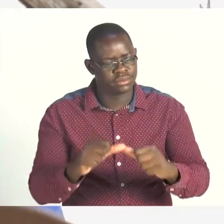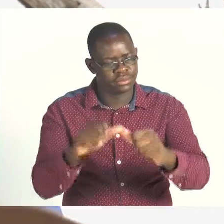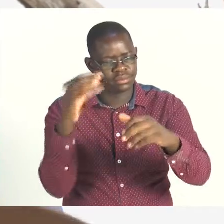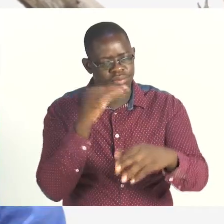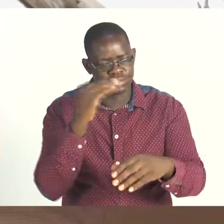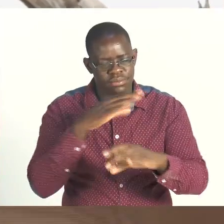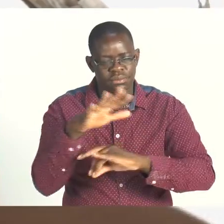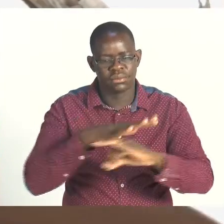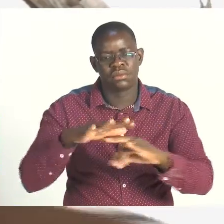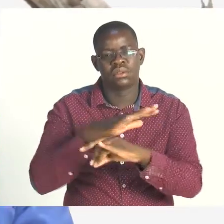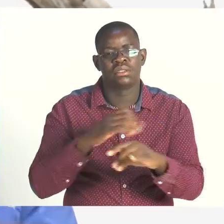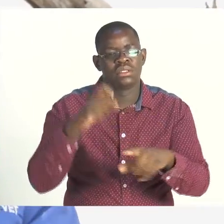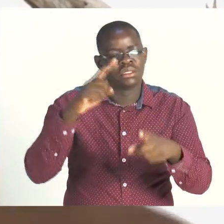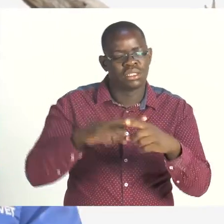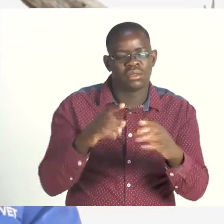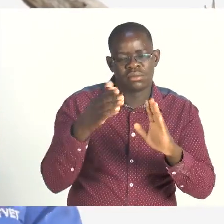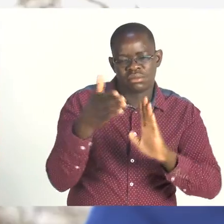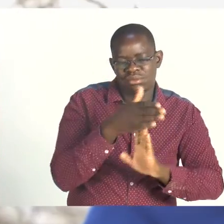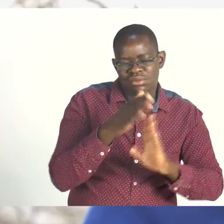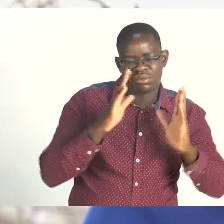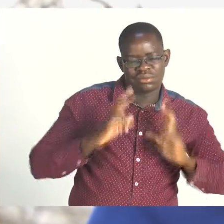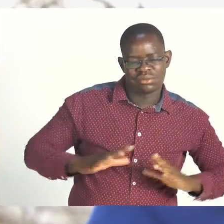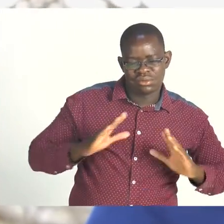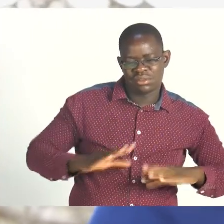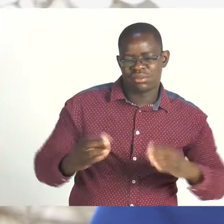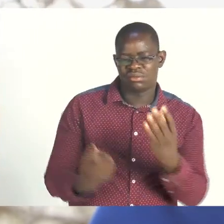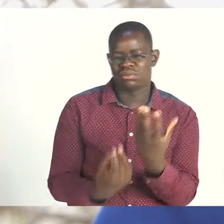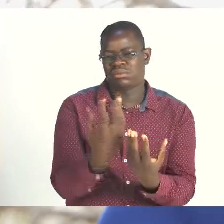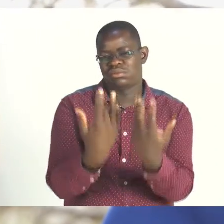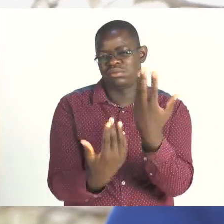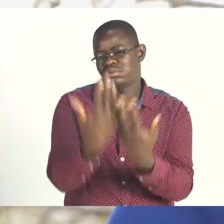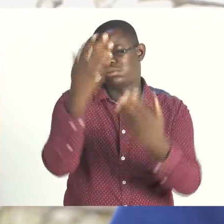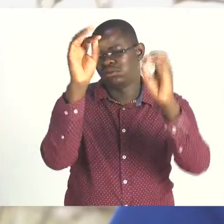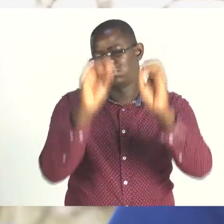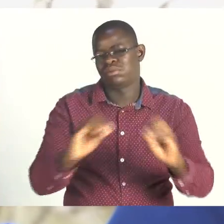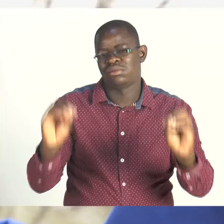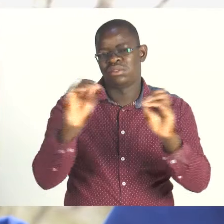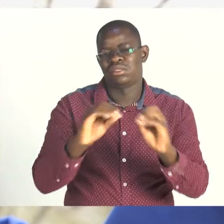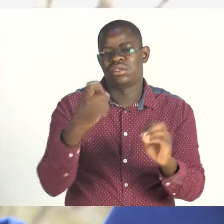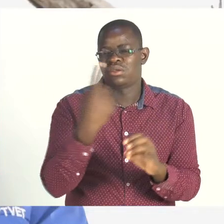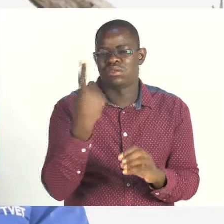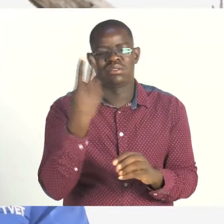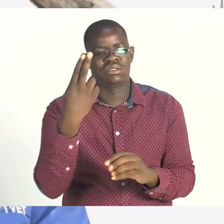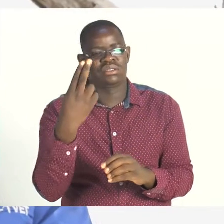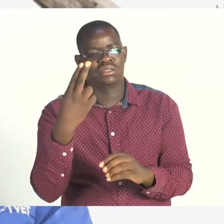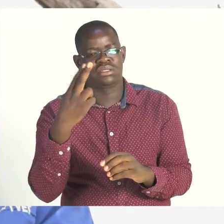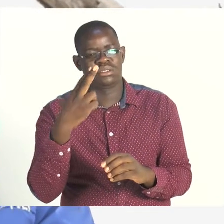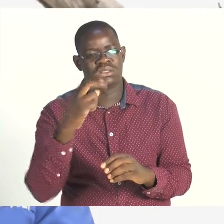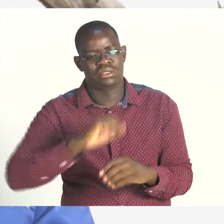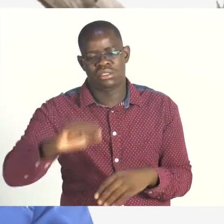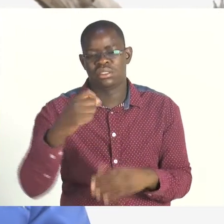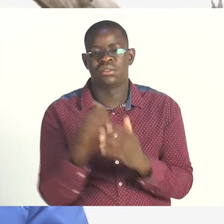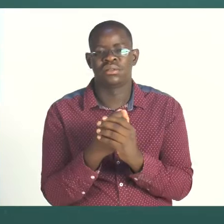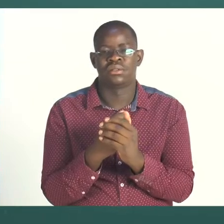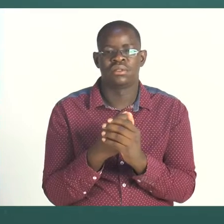animals. It has no time to rest and recover, does it? But it's not only the land.